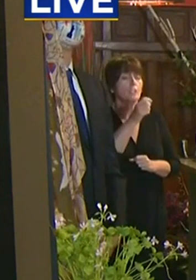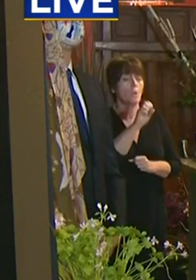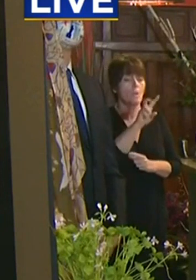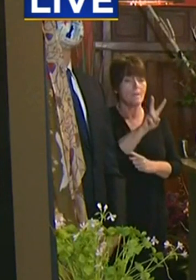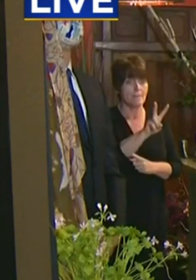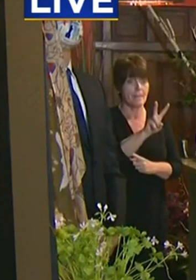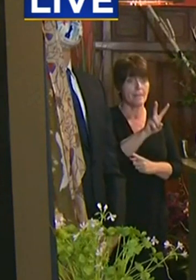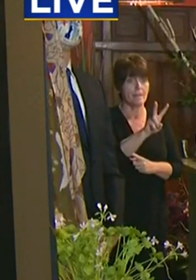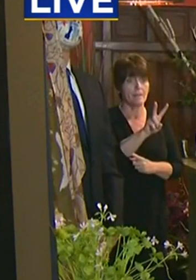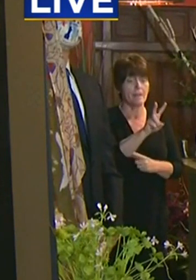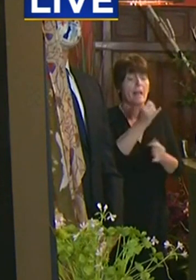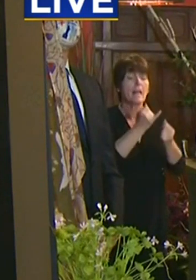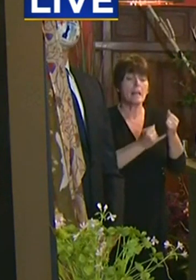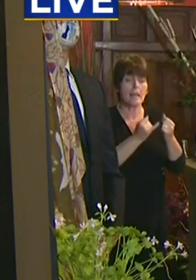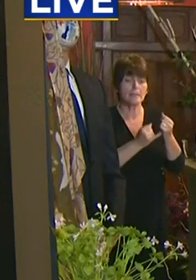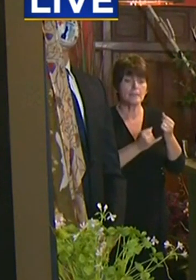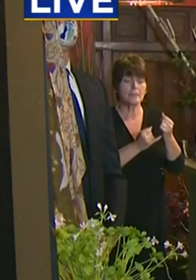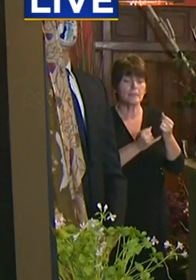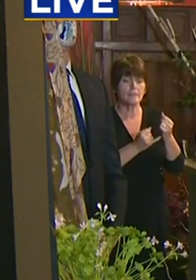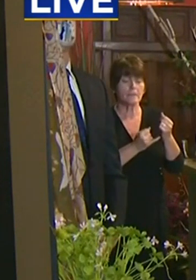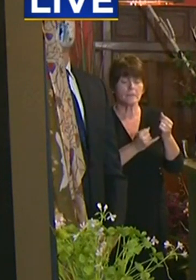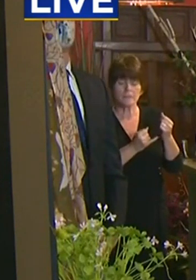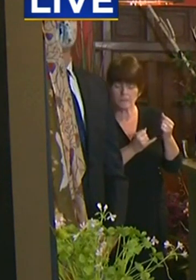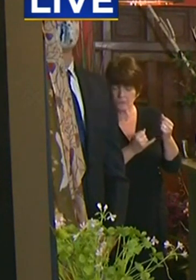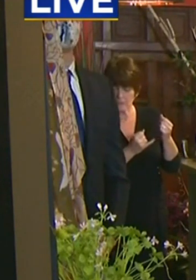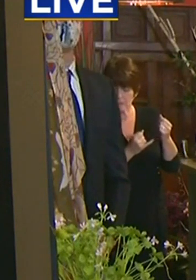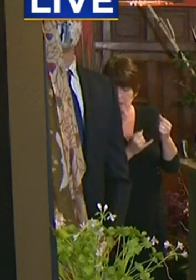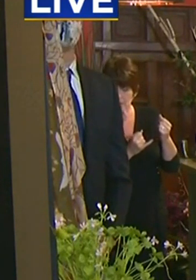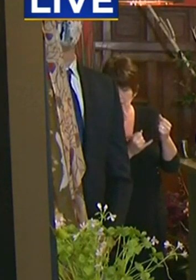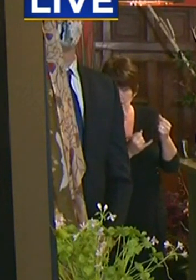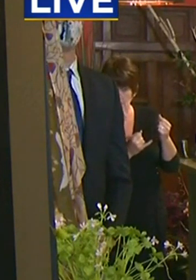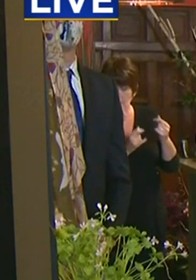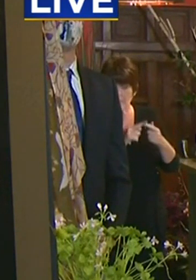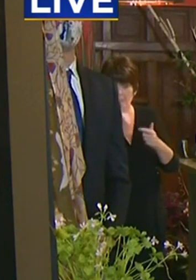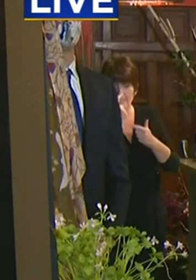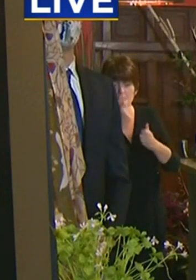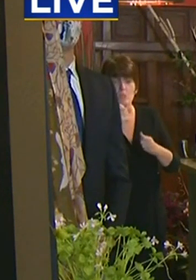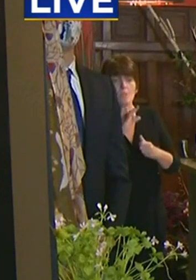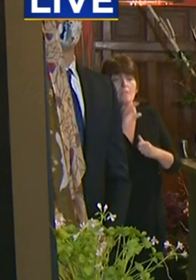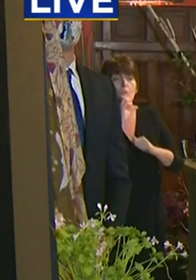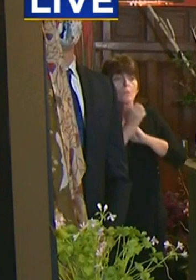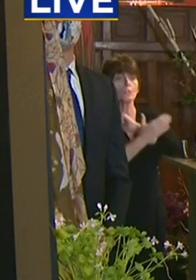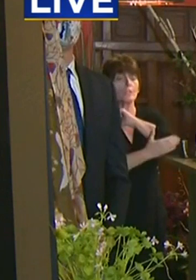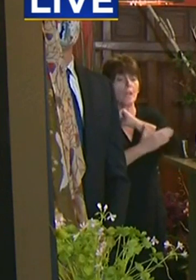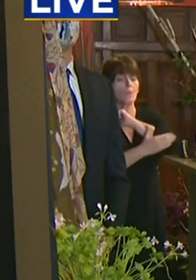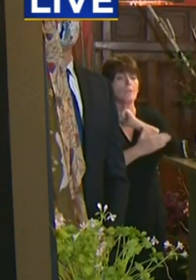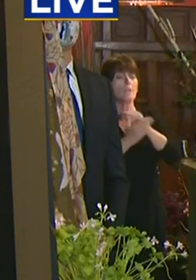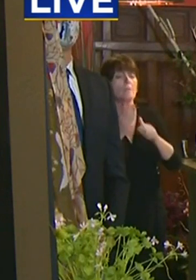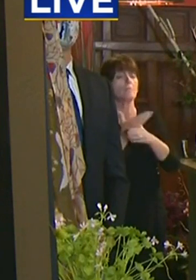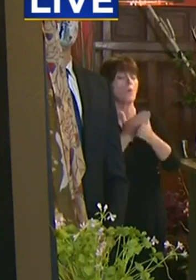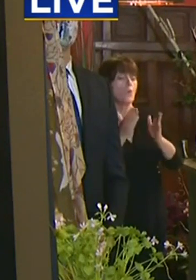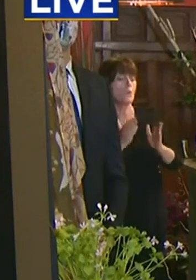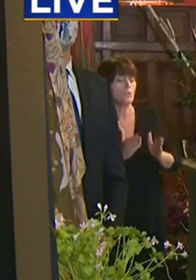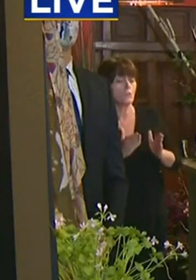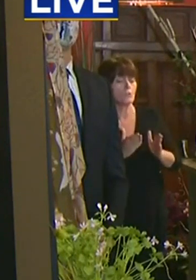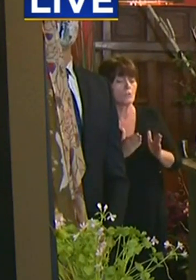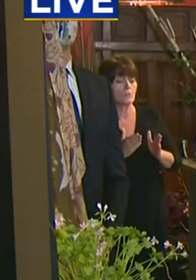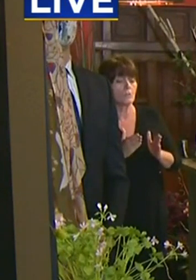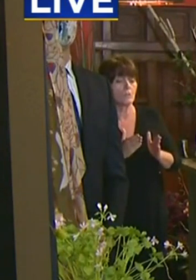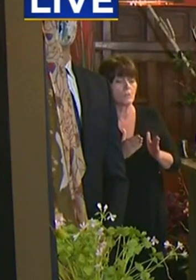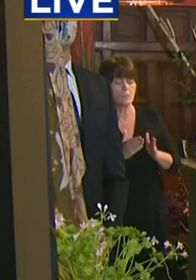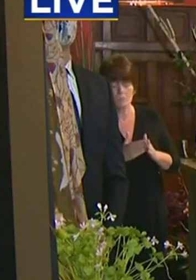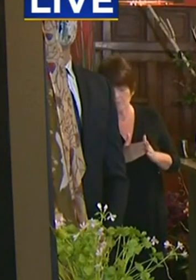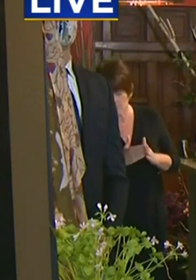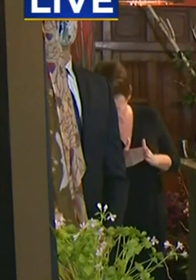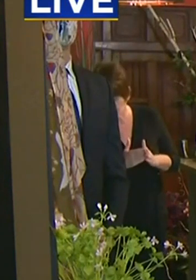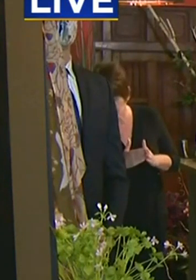registertovote.ca.gov. And last but not least, in the interest of our county partners here, We need